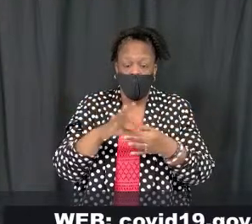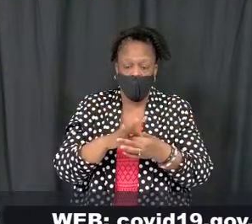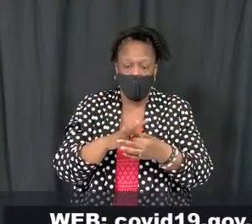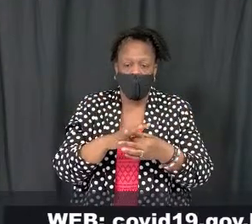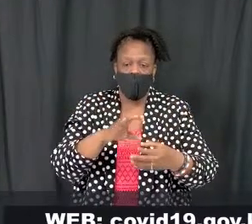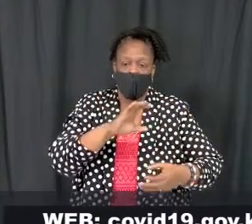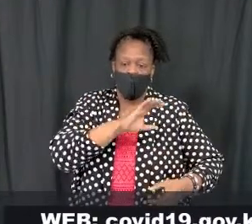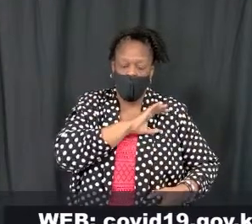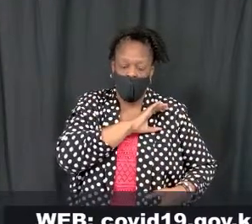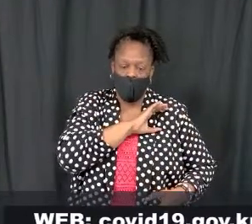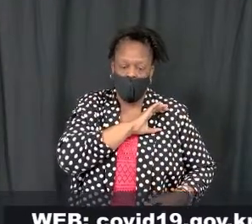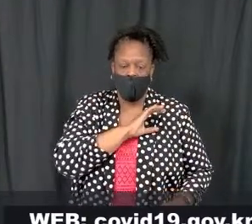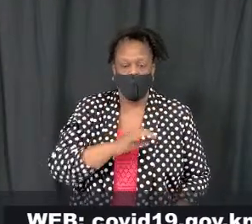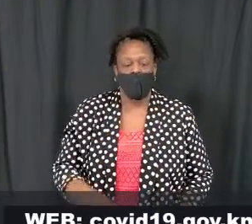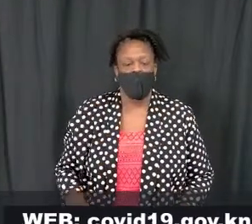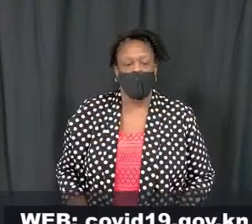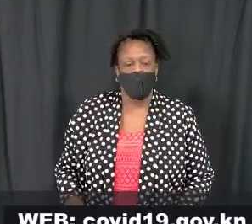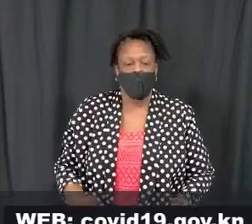Hilroy Brandy.